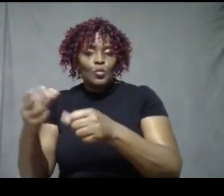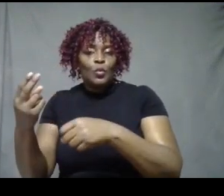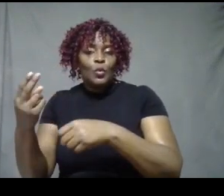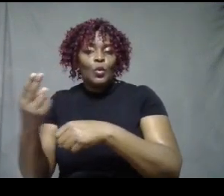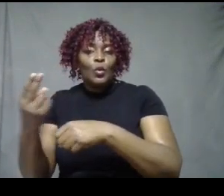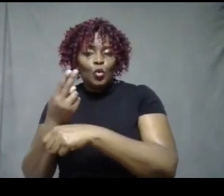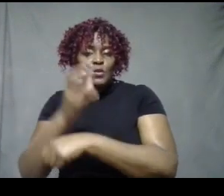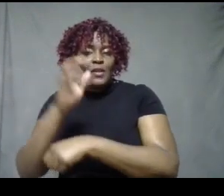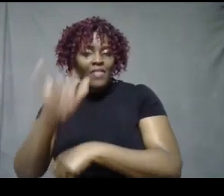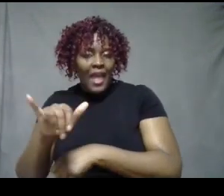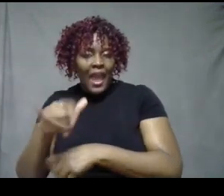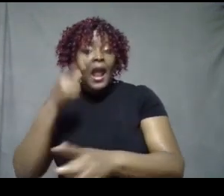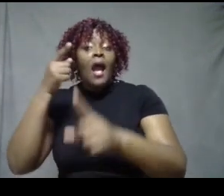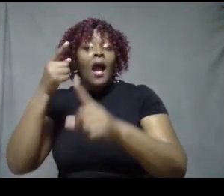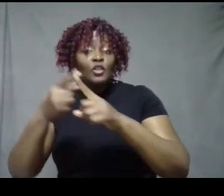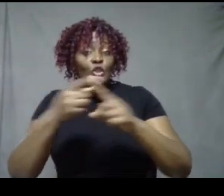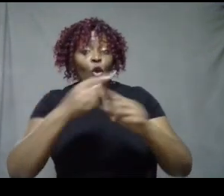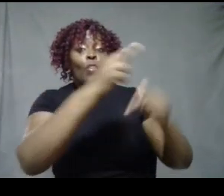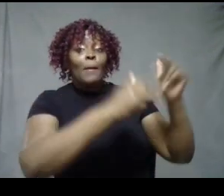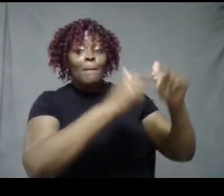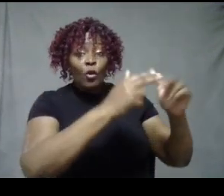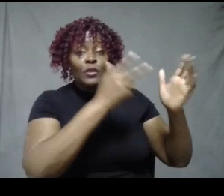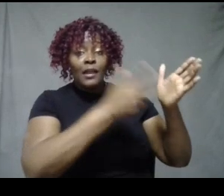until such time as the parking garages are built.